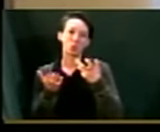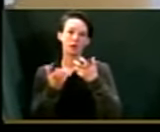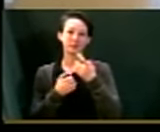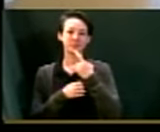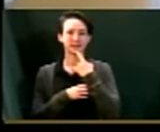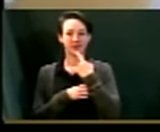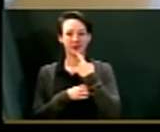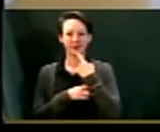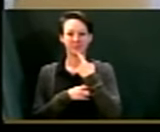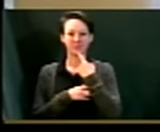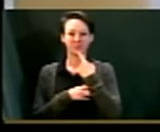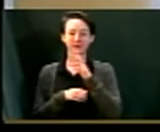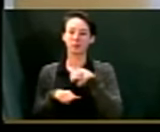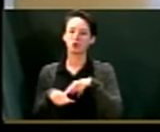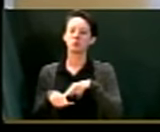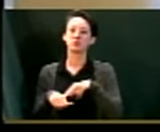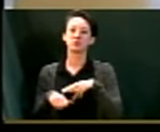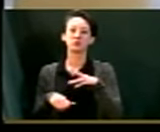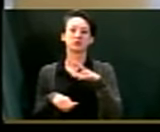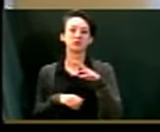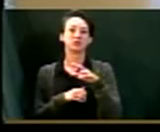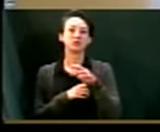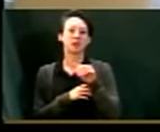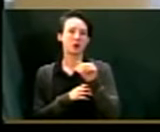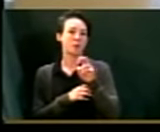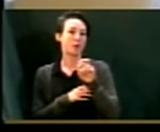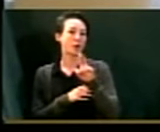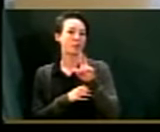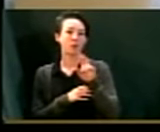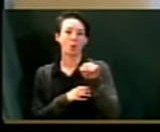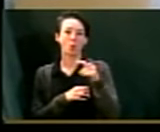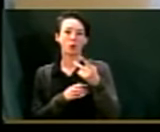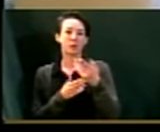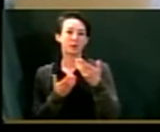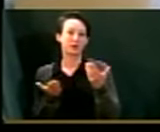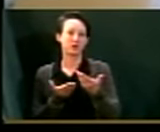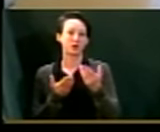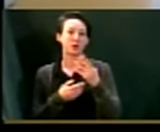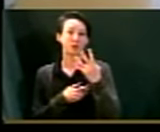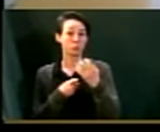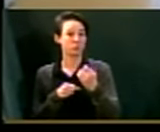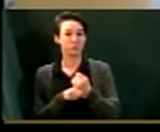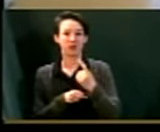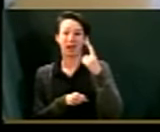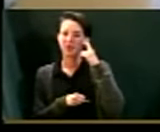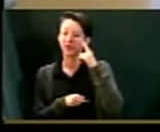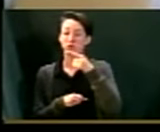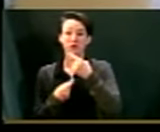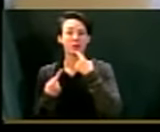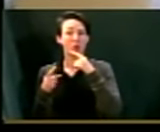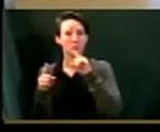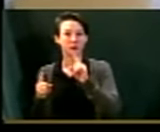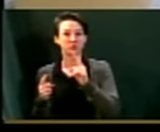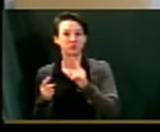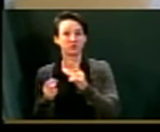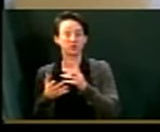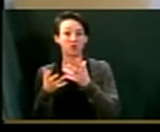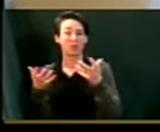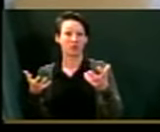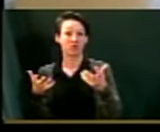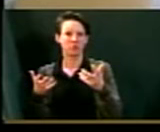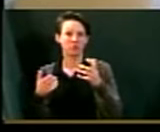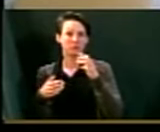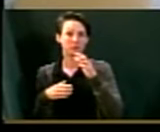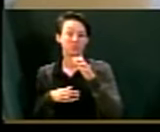that, of course, Amber, you've only been here 4 years, but I think you've accomplished quite a bit in